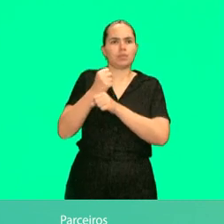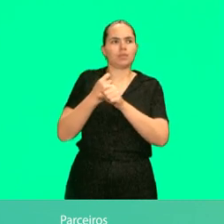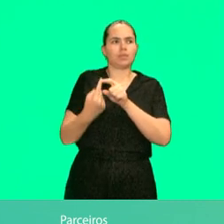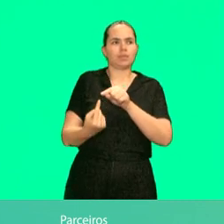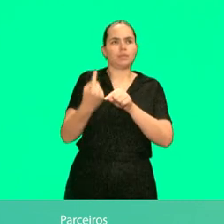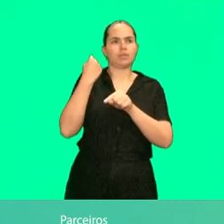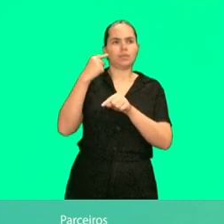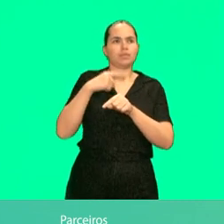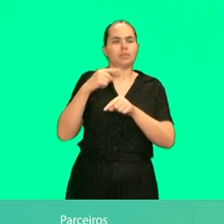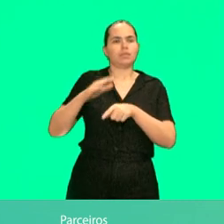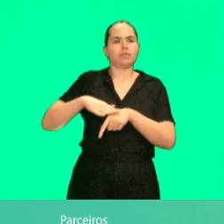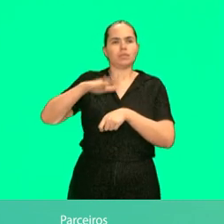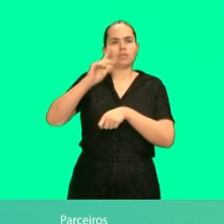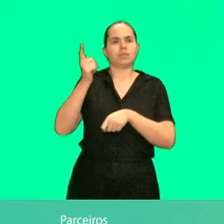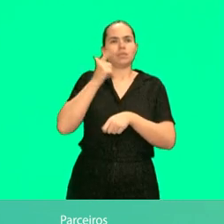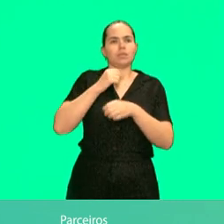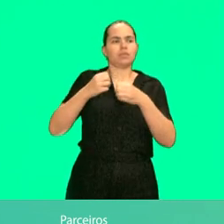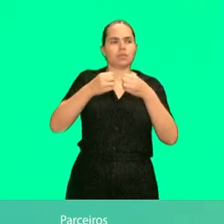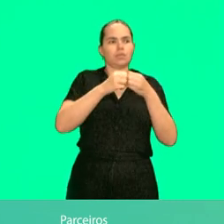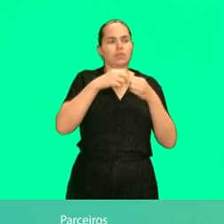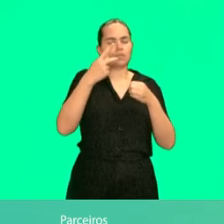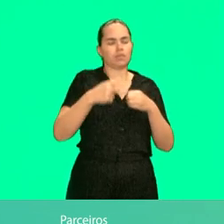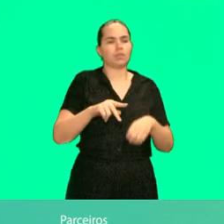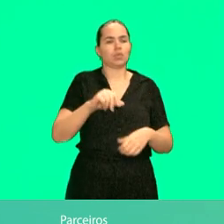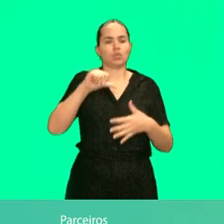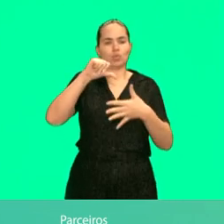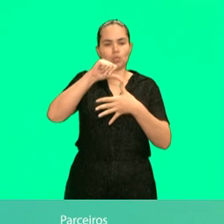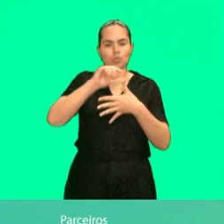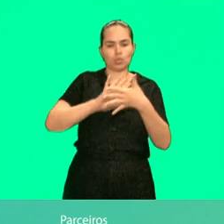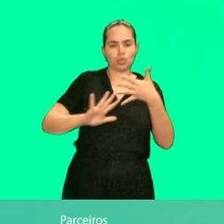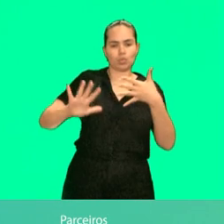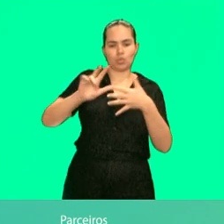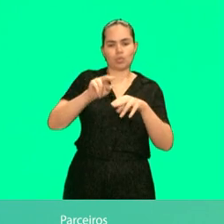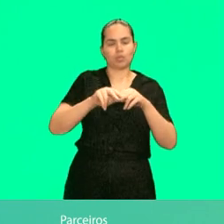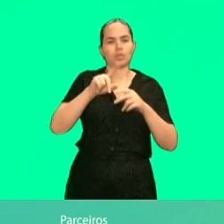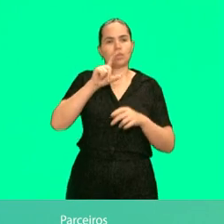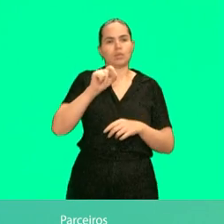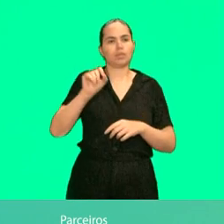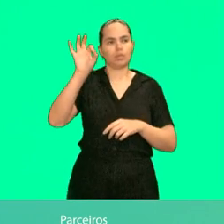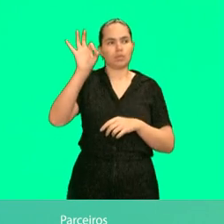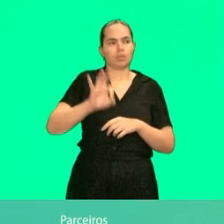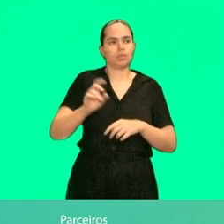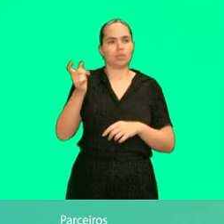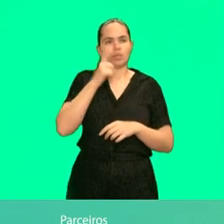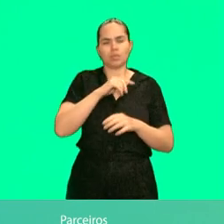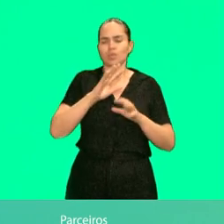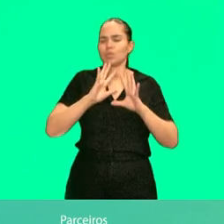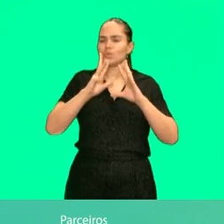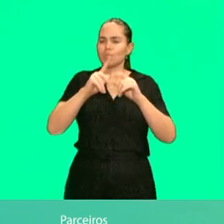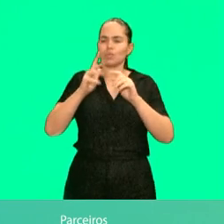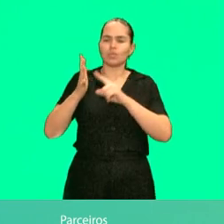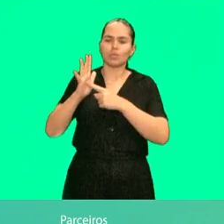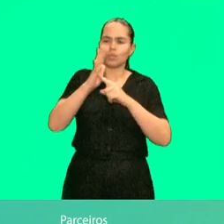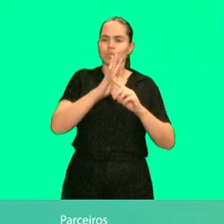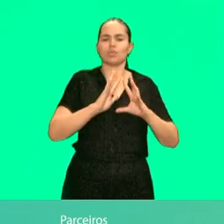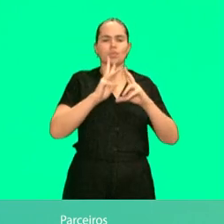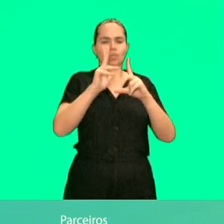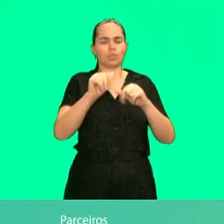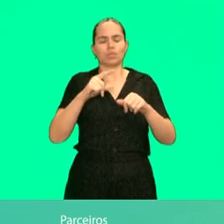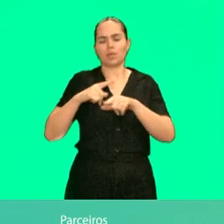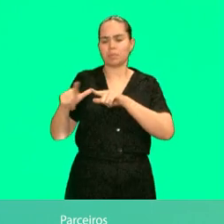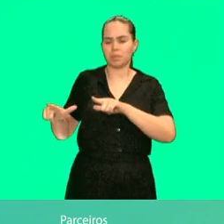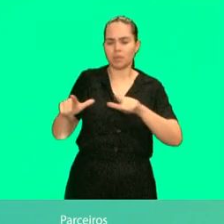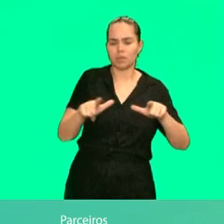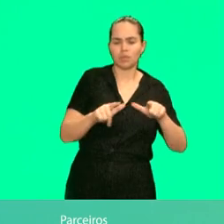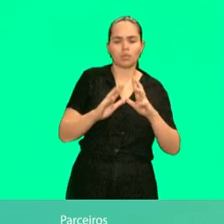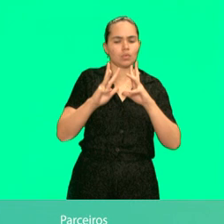here a work in which I participated, the biggest cell in South America,